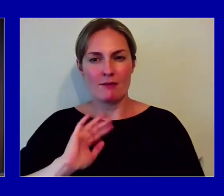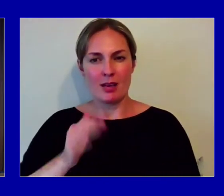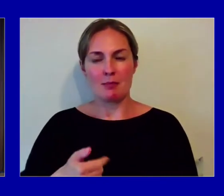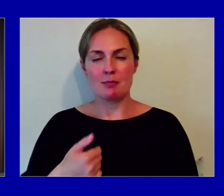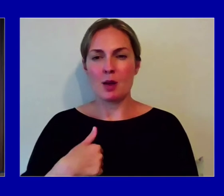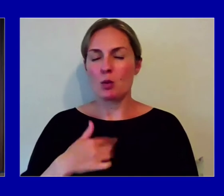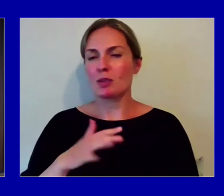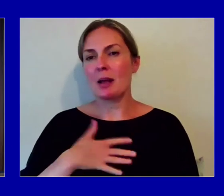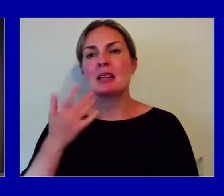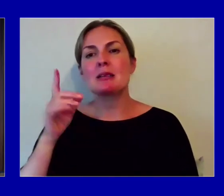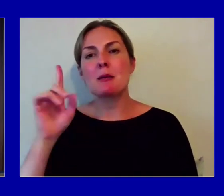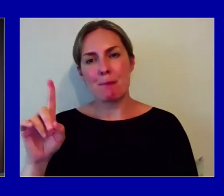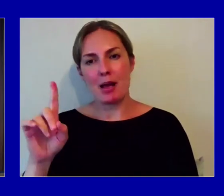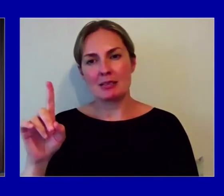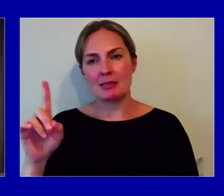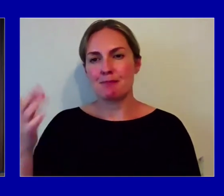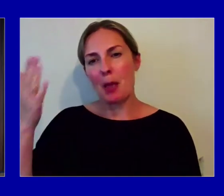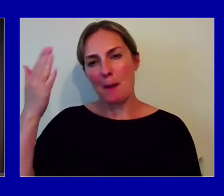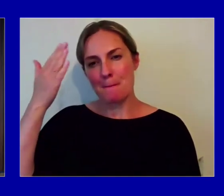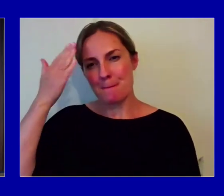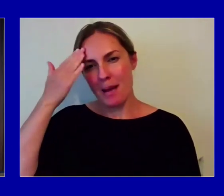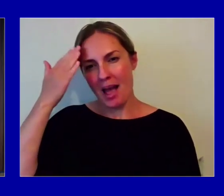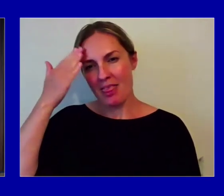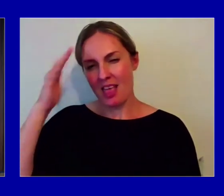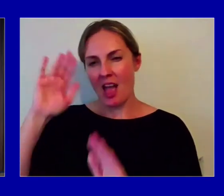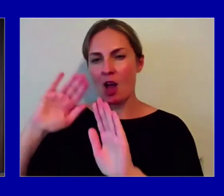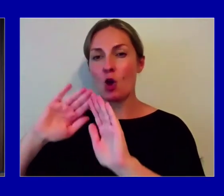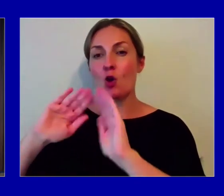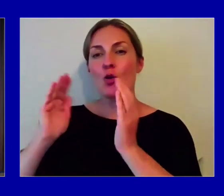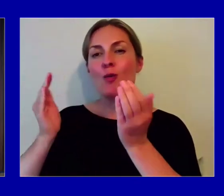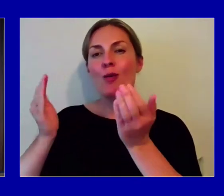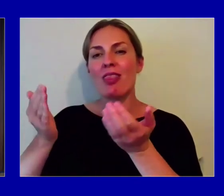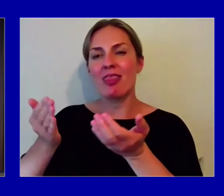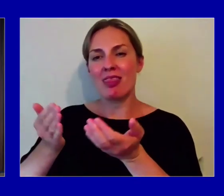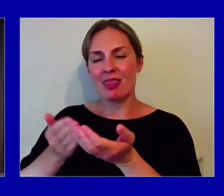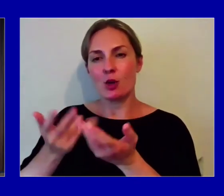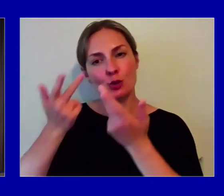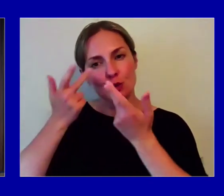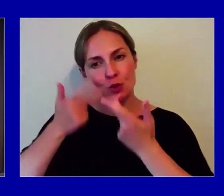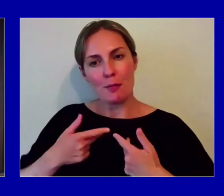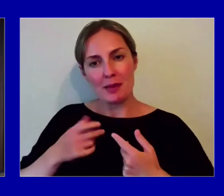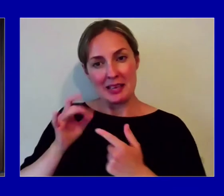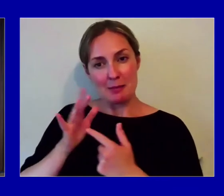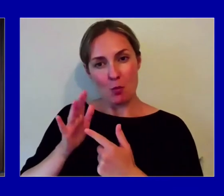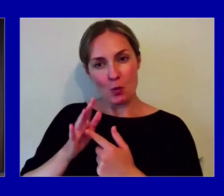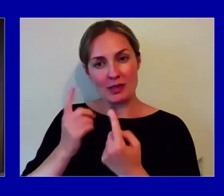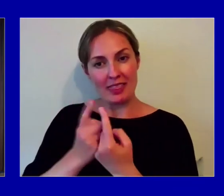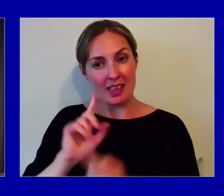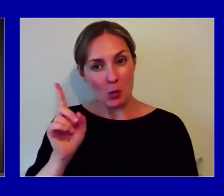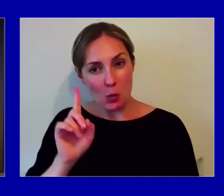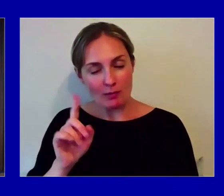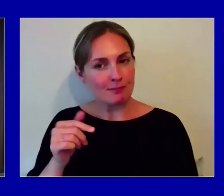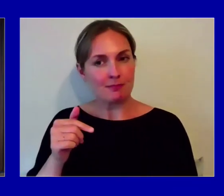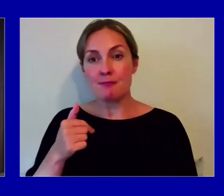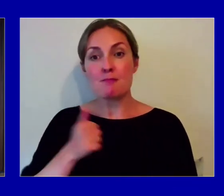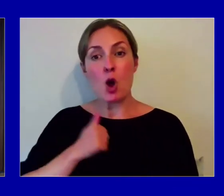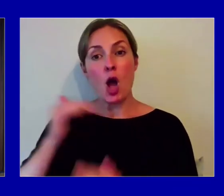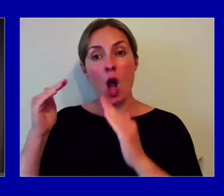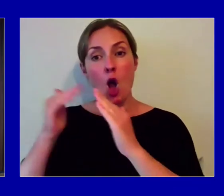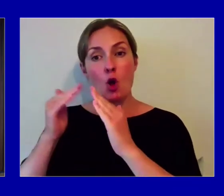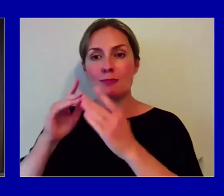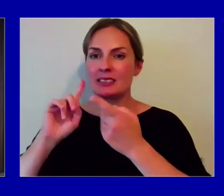really important, showed us all something really important. I didn't lose my house. So, you know, when you've got a base and when you've got your